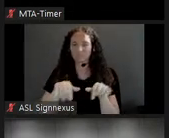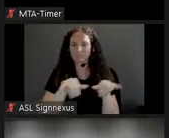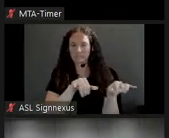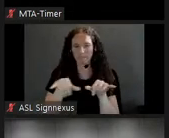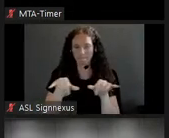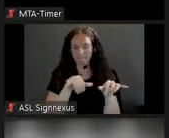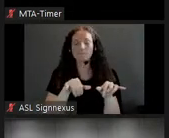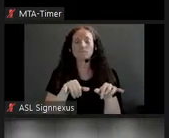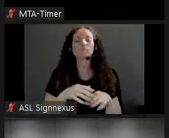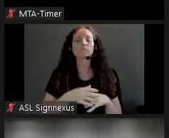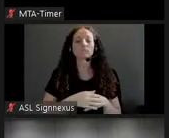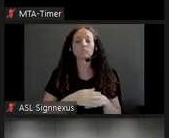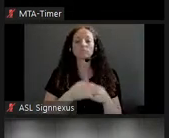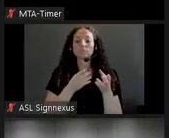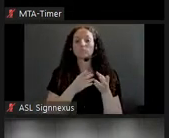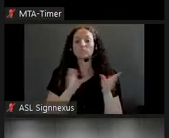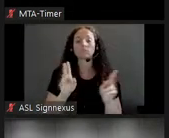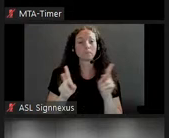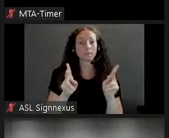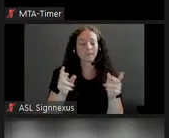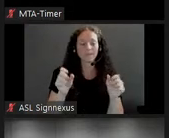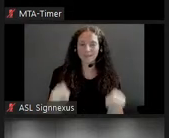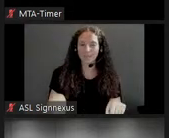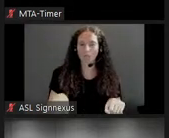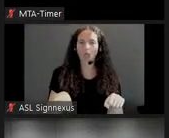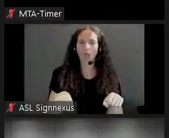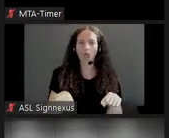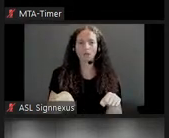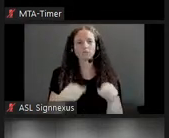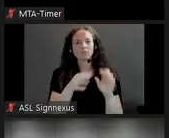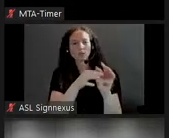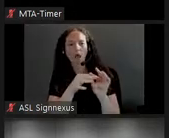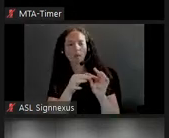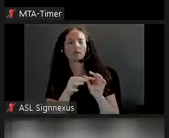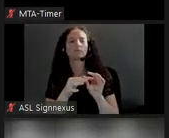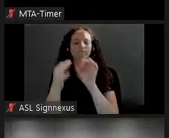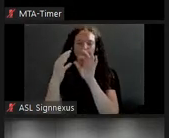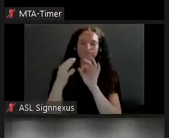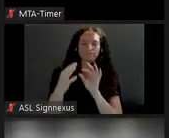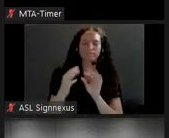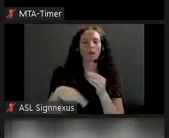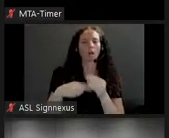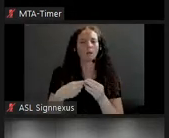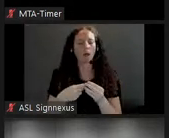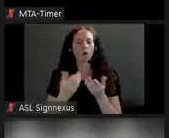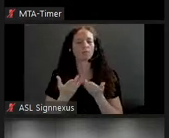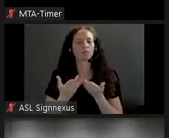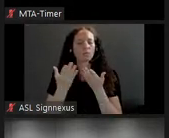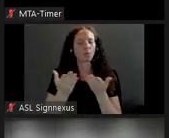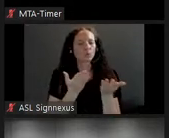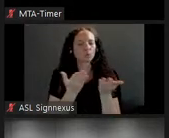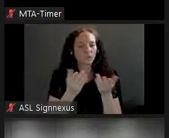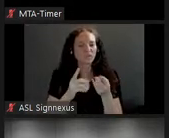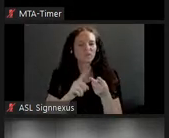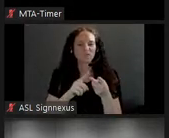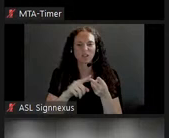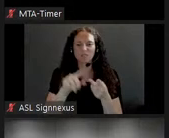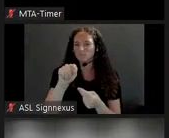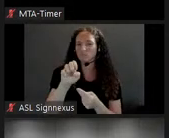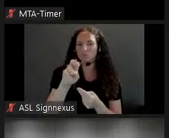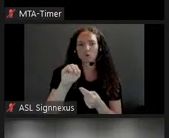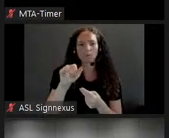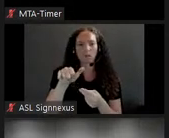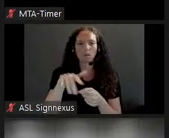chance to comment on the proposed service, the terminal, and everything in that